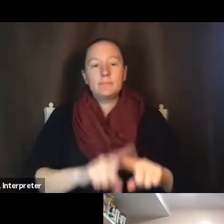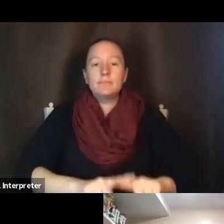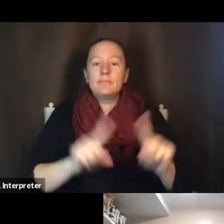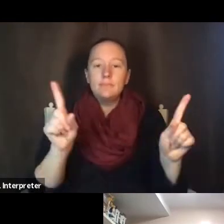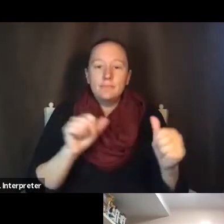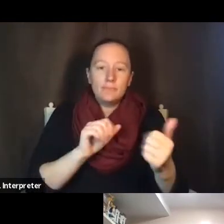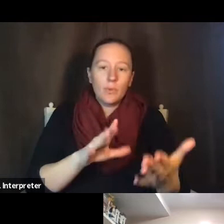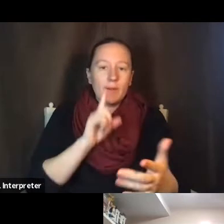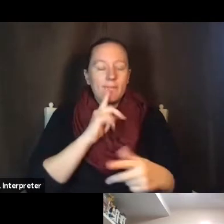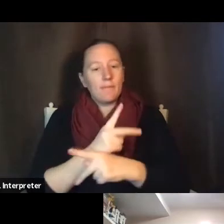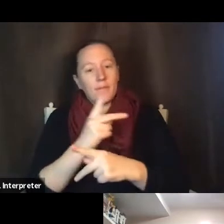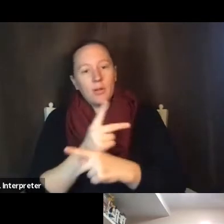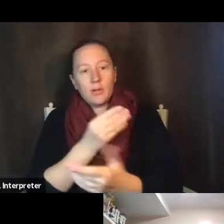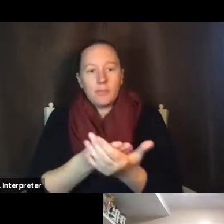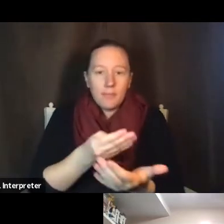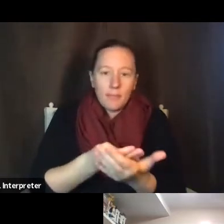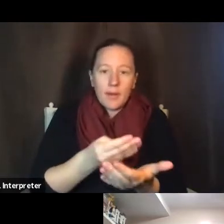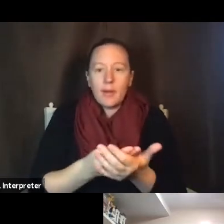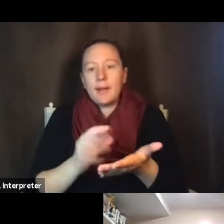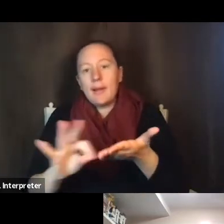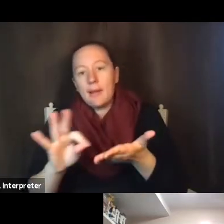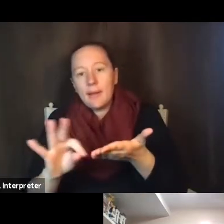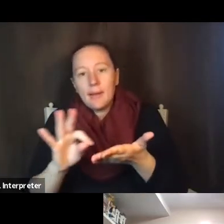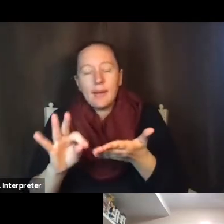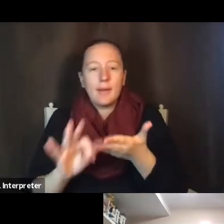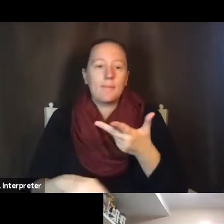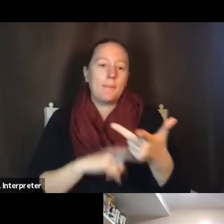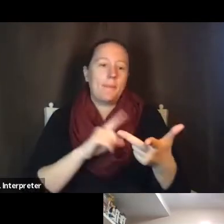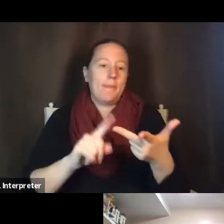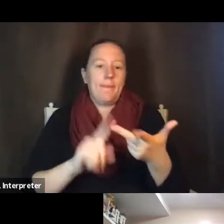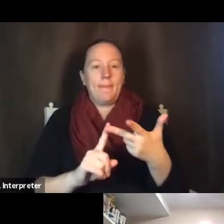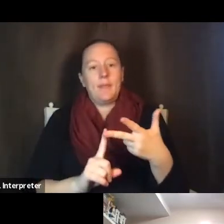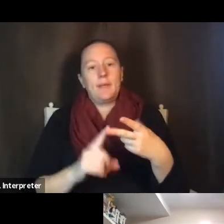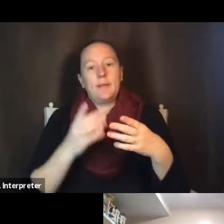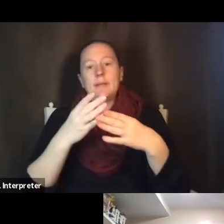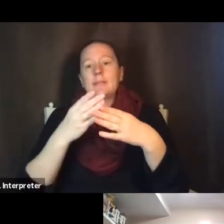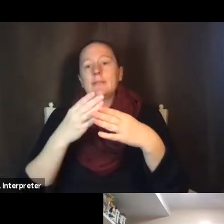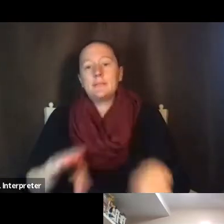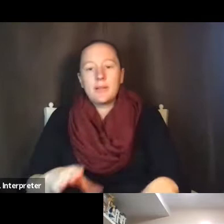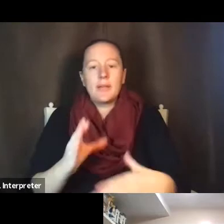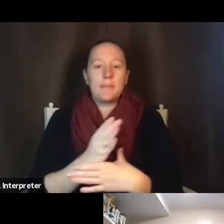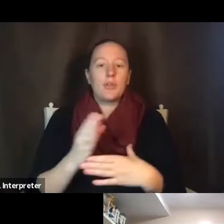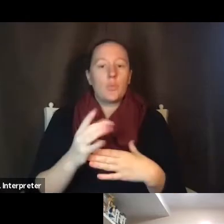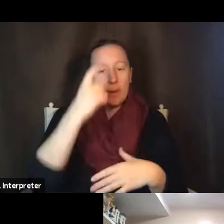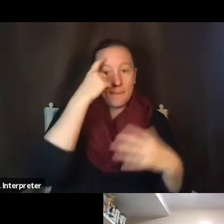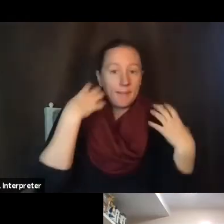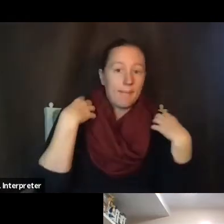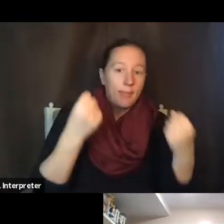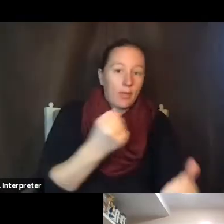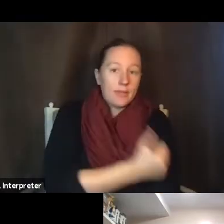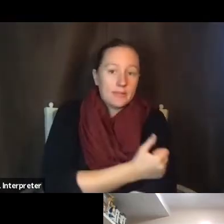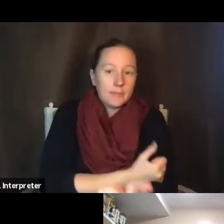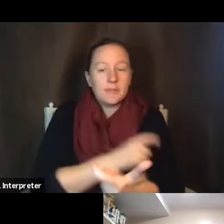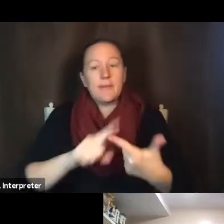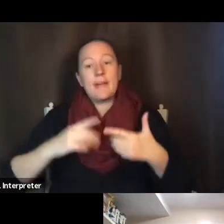for dollars. There's fragmentation between mental health and substance use, between